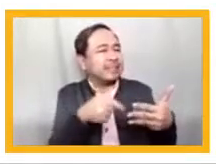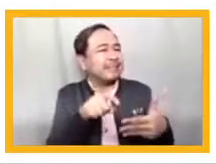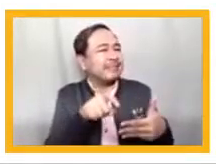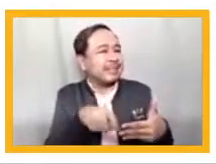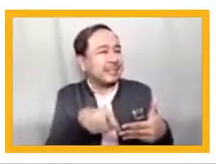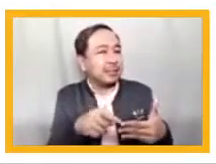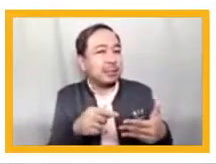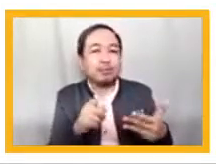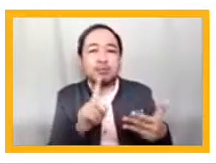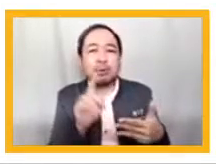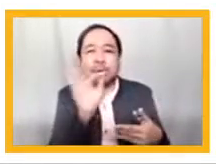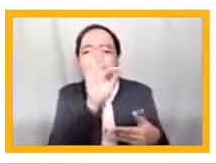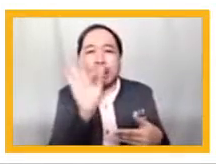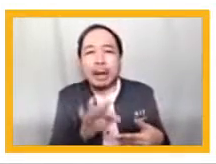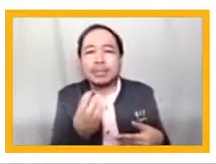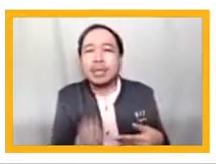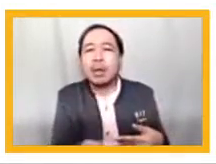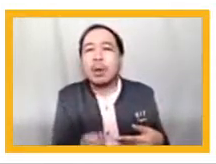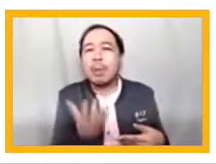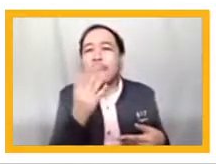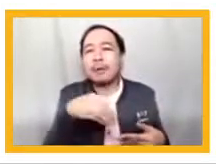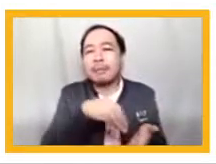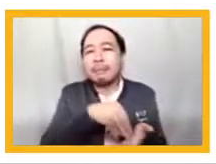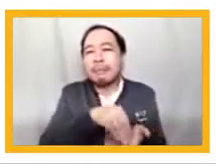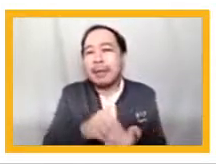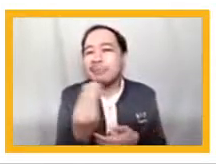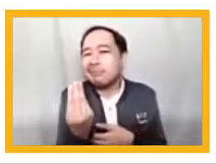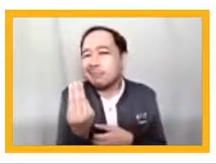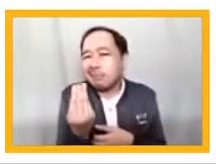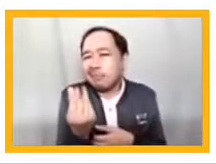the online education. And